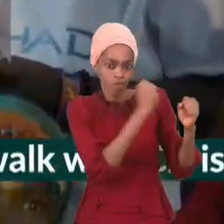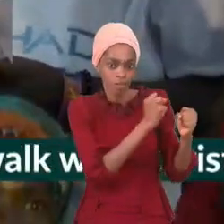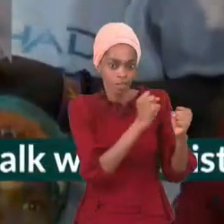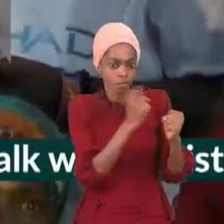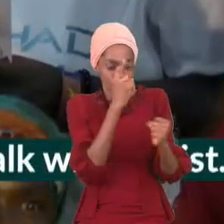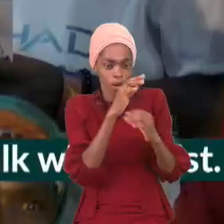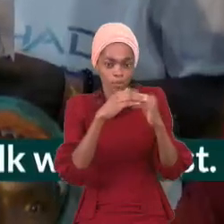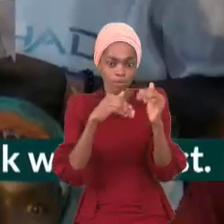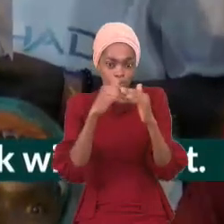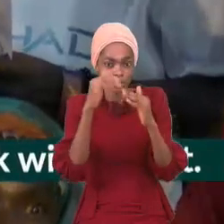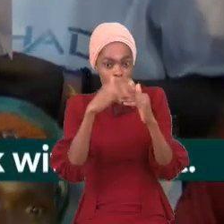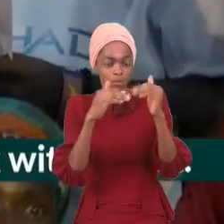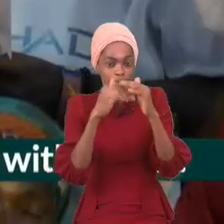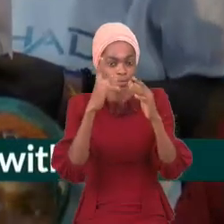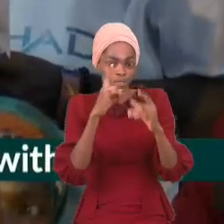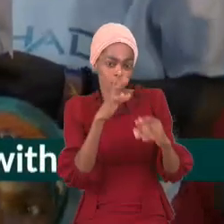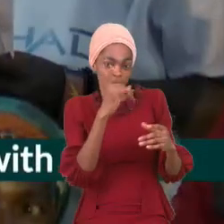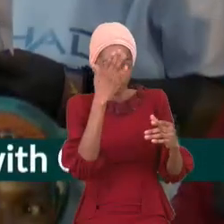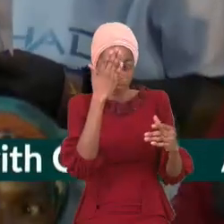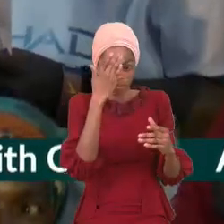blessing. Be there.